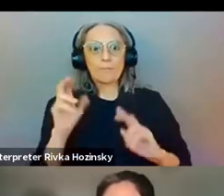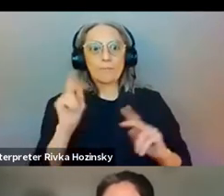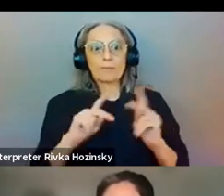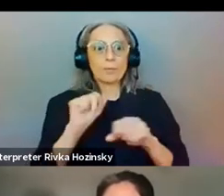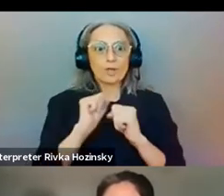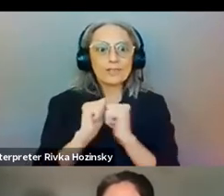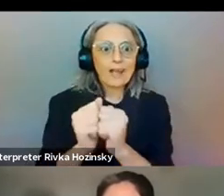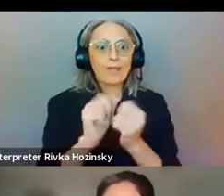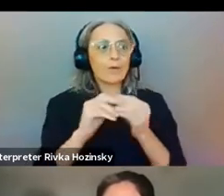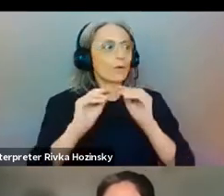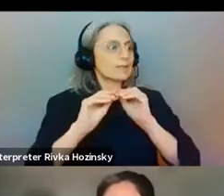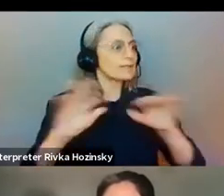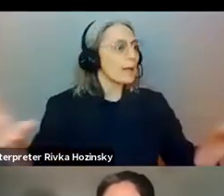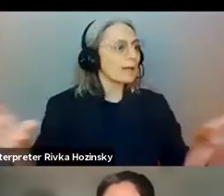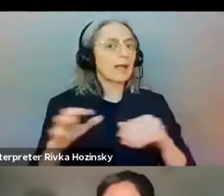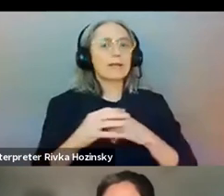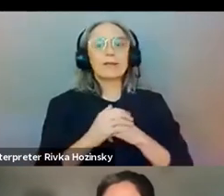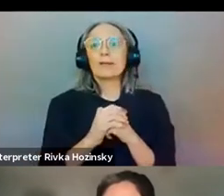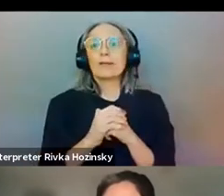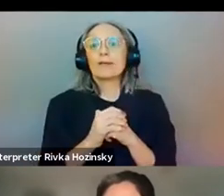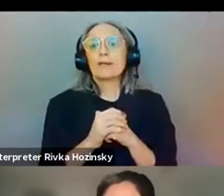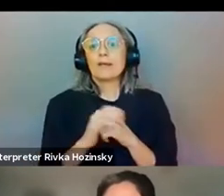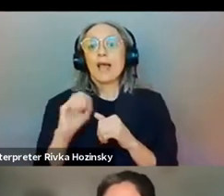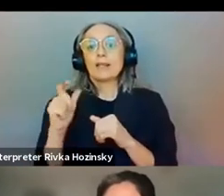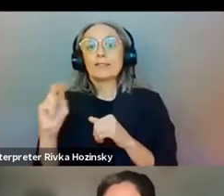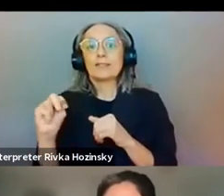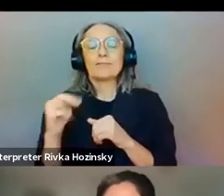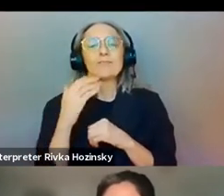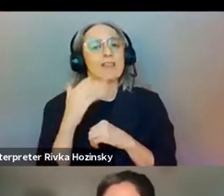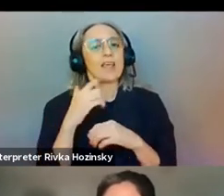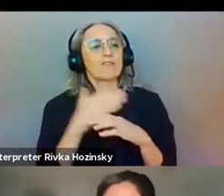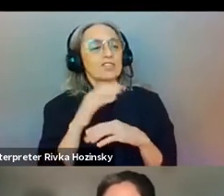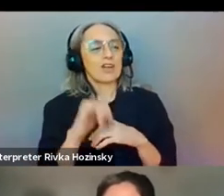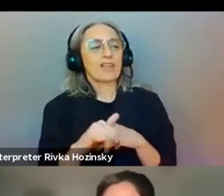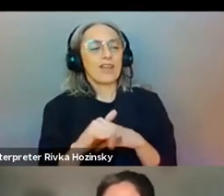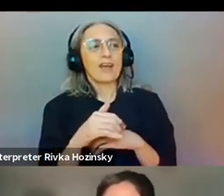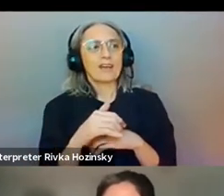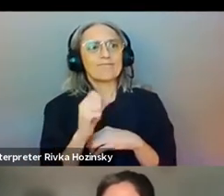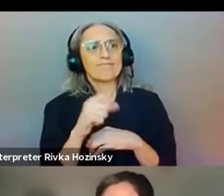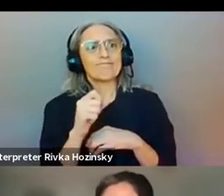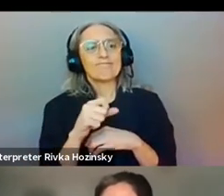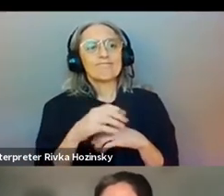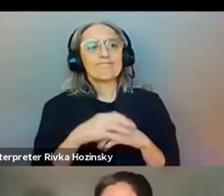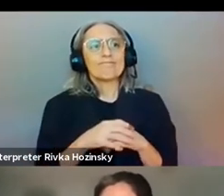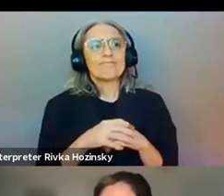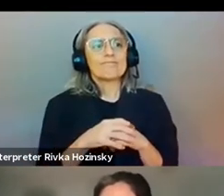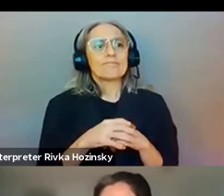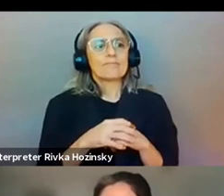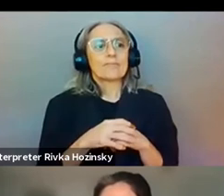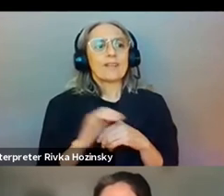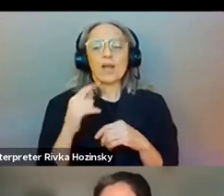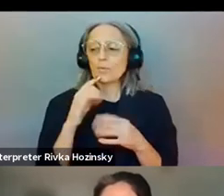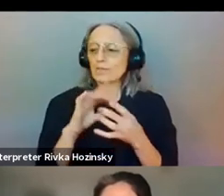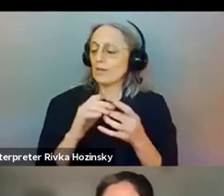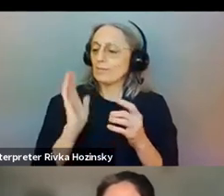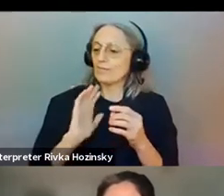Kat, thank you so much for sharing that. And I think what you point out is really the, you know, when we were saying earlier about